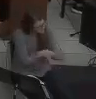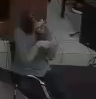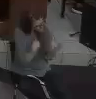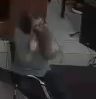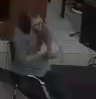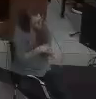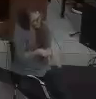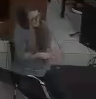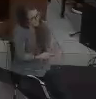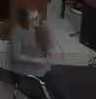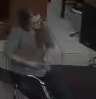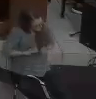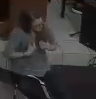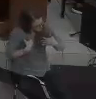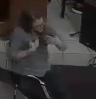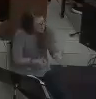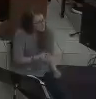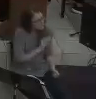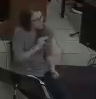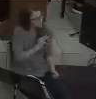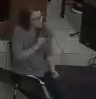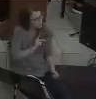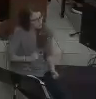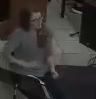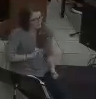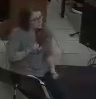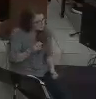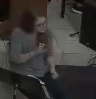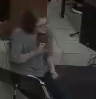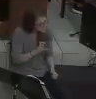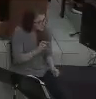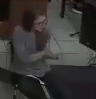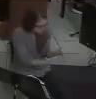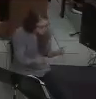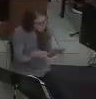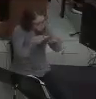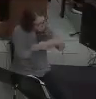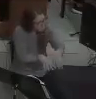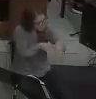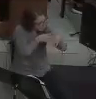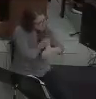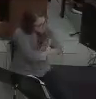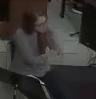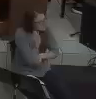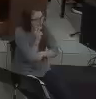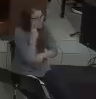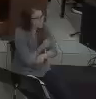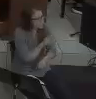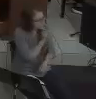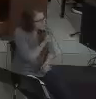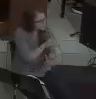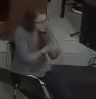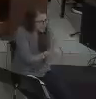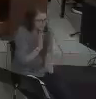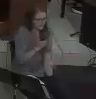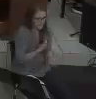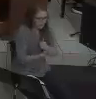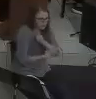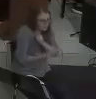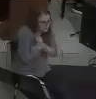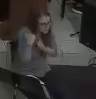think of the Reverend Dr. Martin Luther King Jr. and those who marched, those who fought for civil rights in our country.